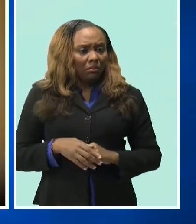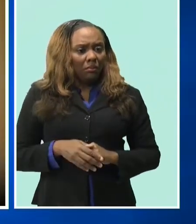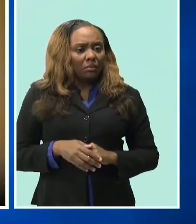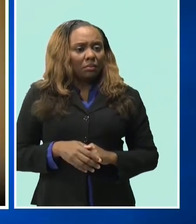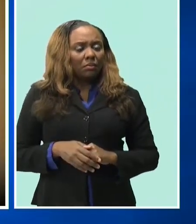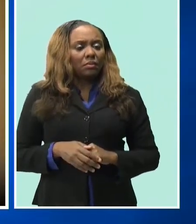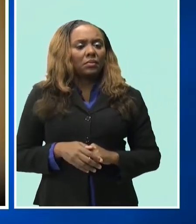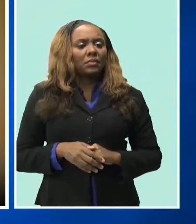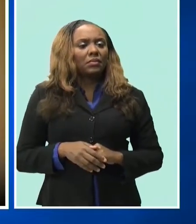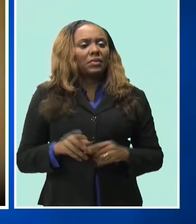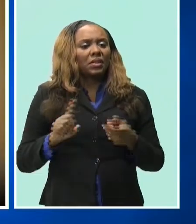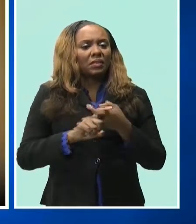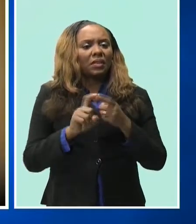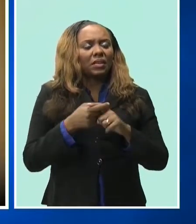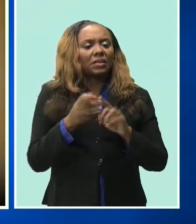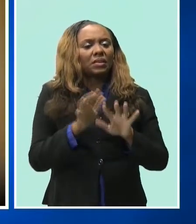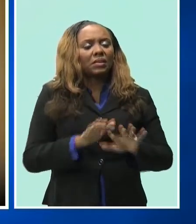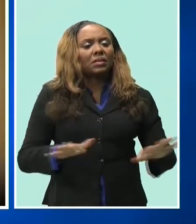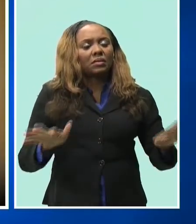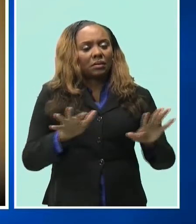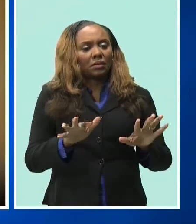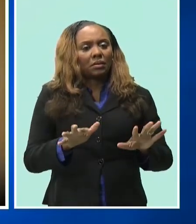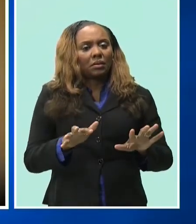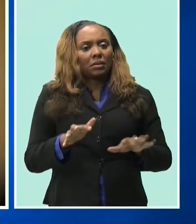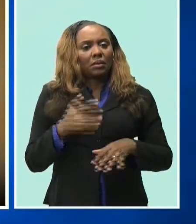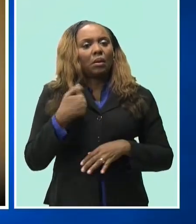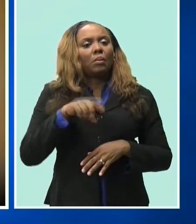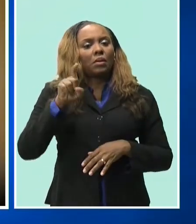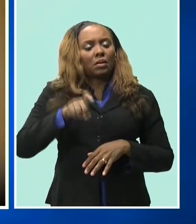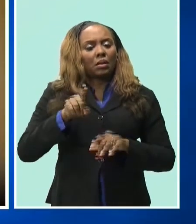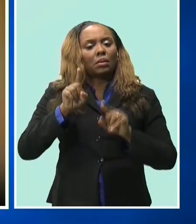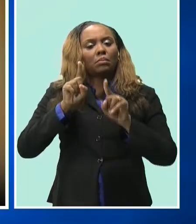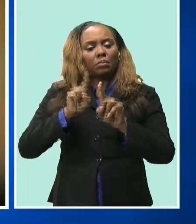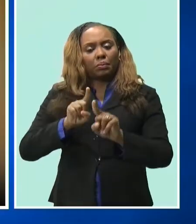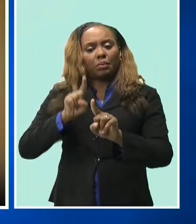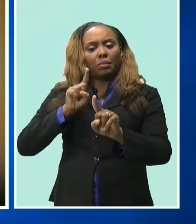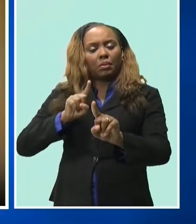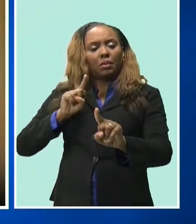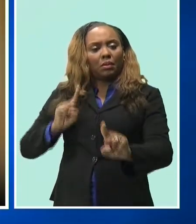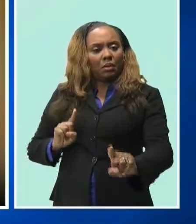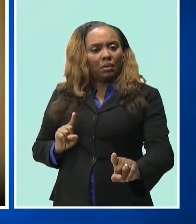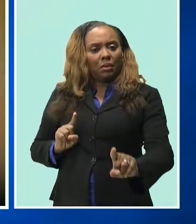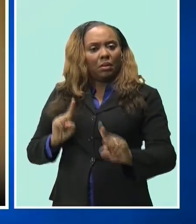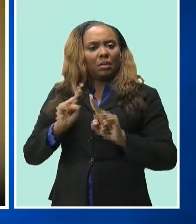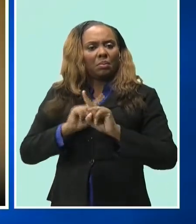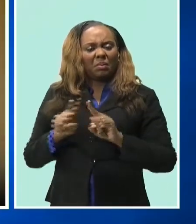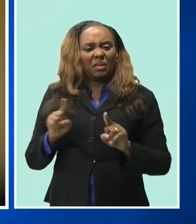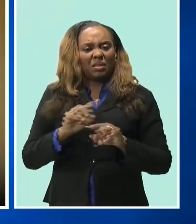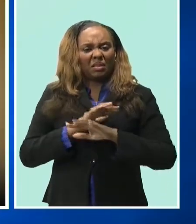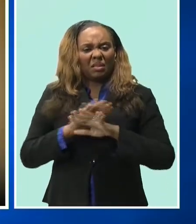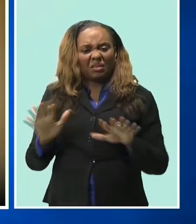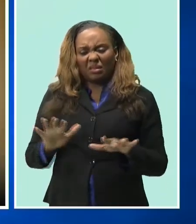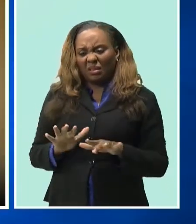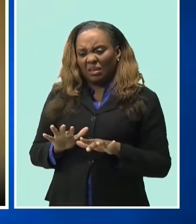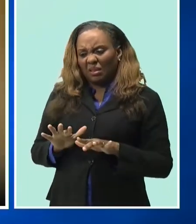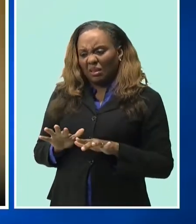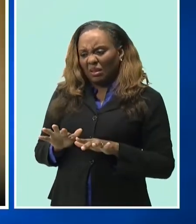Friends, we have to keep our distance, yes. But let us not go down